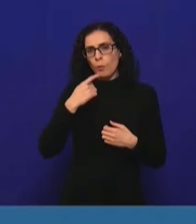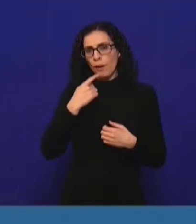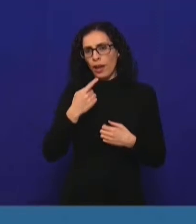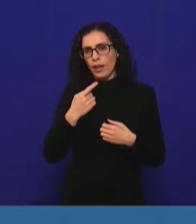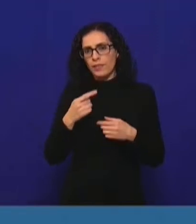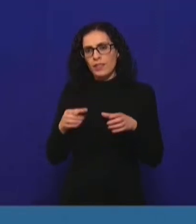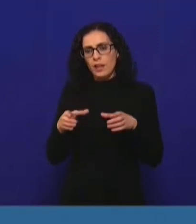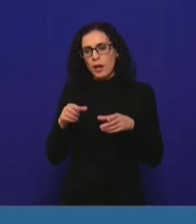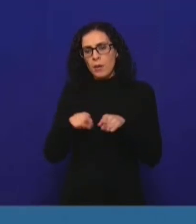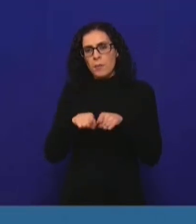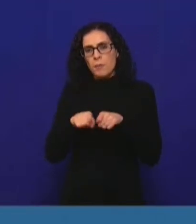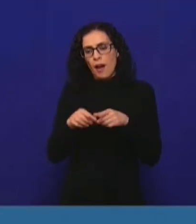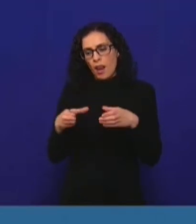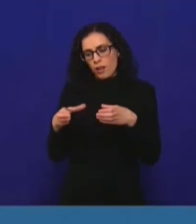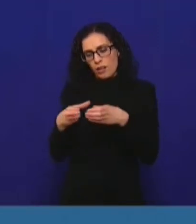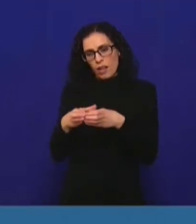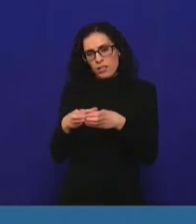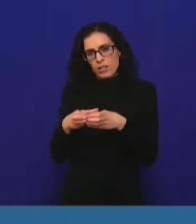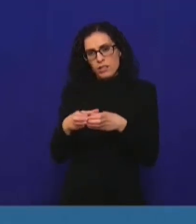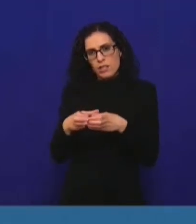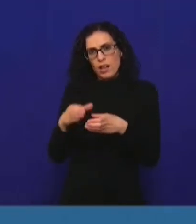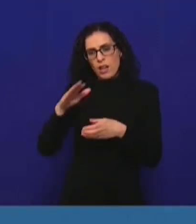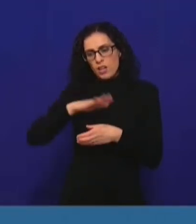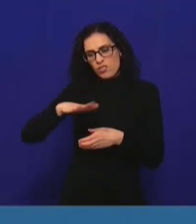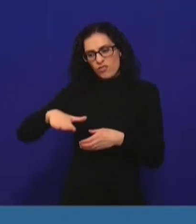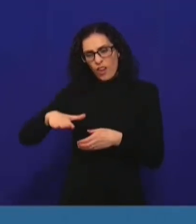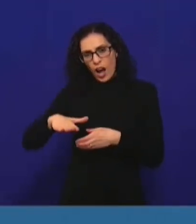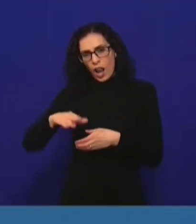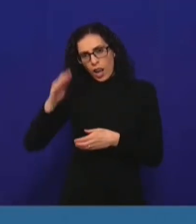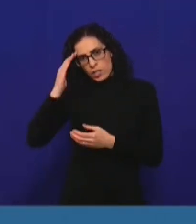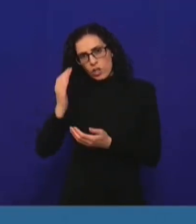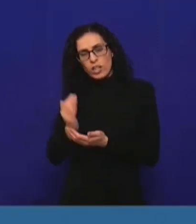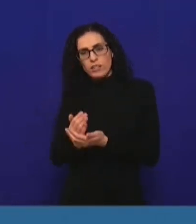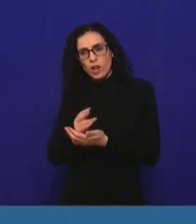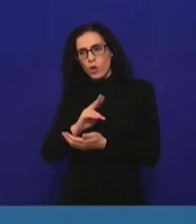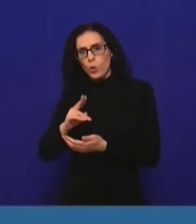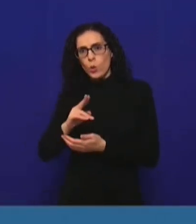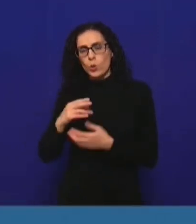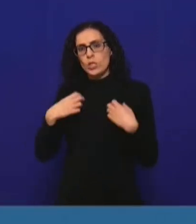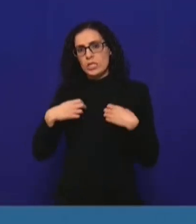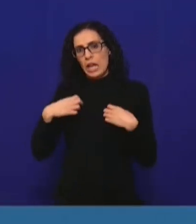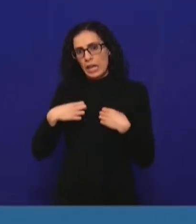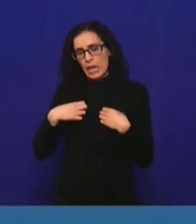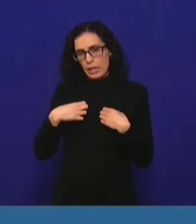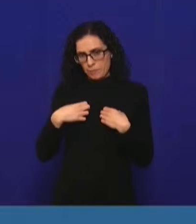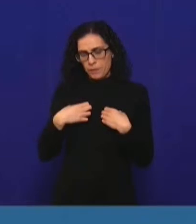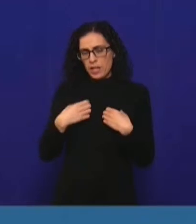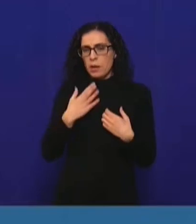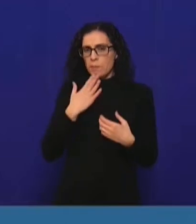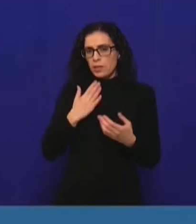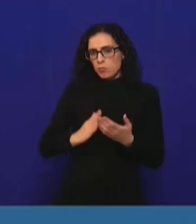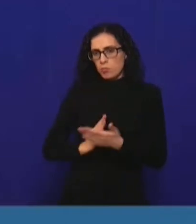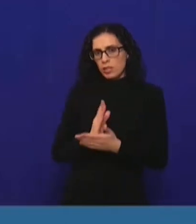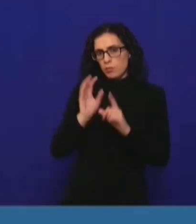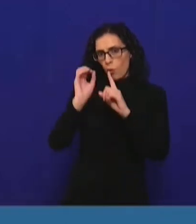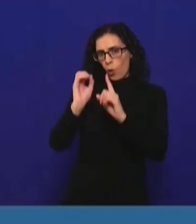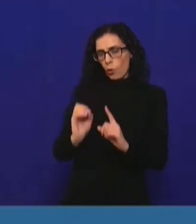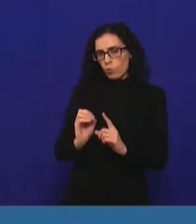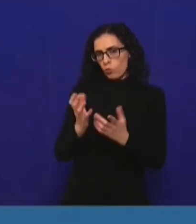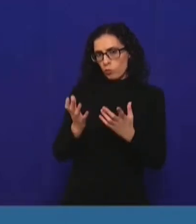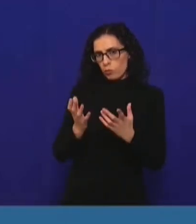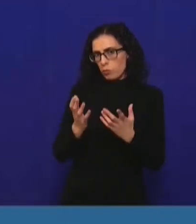parti mill-clusters iskejjel u childcare, minn mintu fetħu f'Ottubru li għadda. Rajtu li kien hemm żieda ta' każi pożittivi f'daw l-aħħar